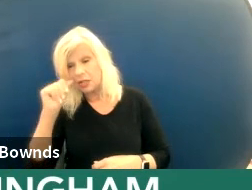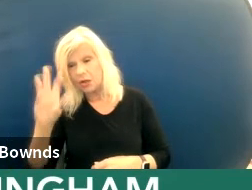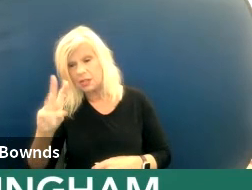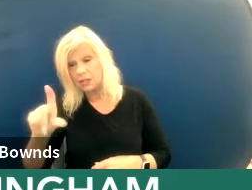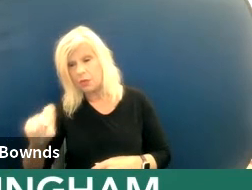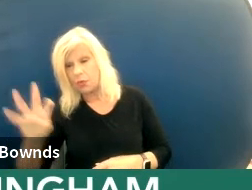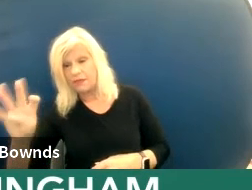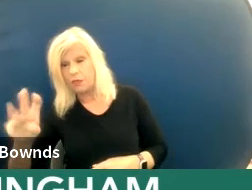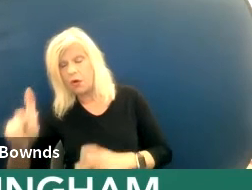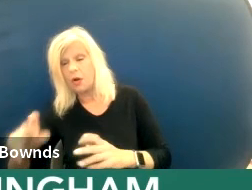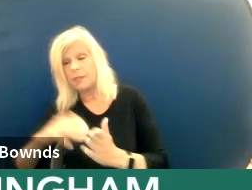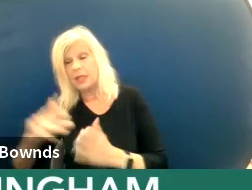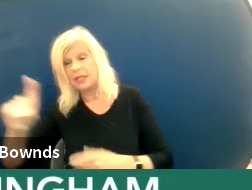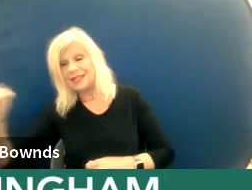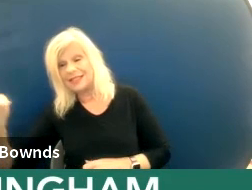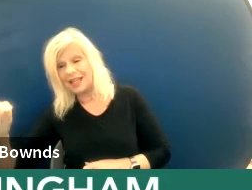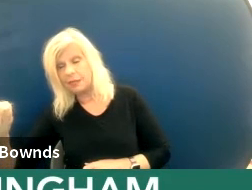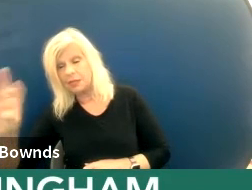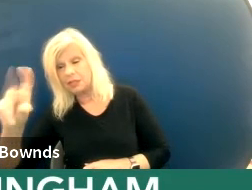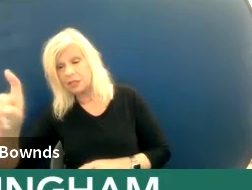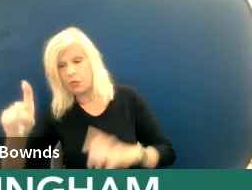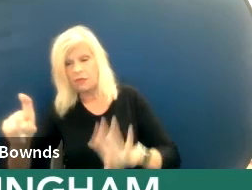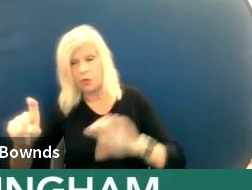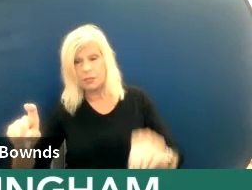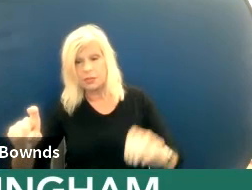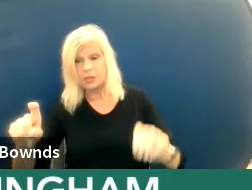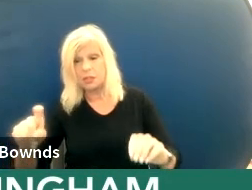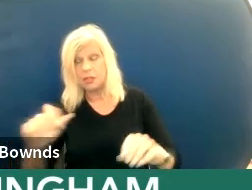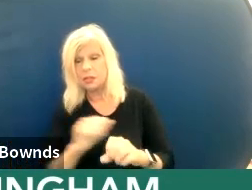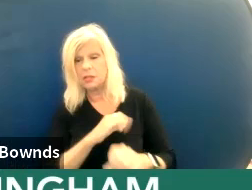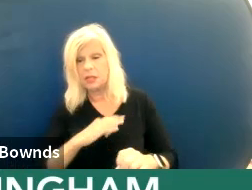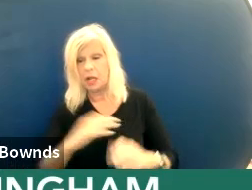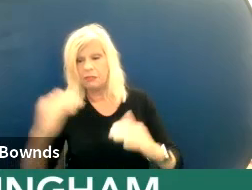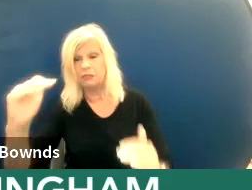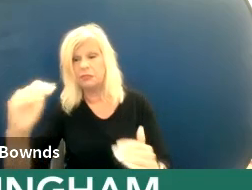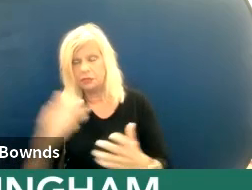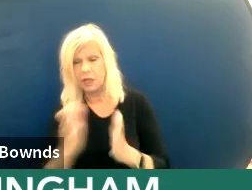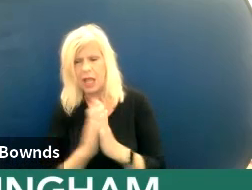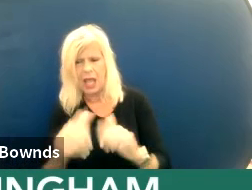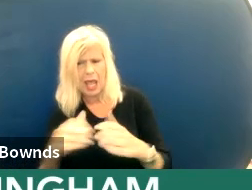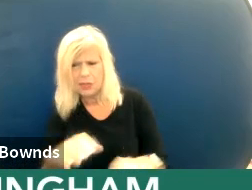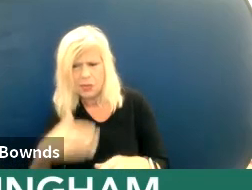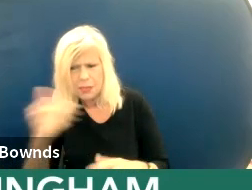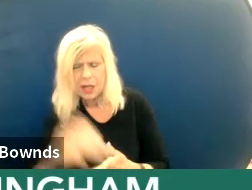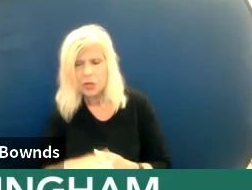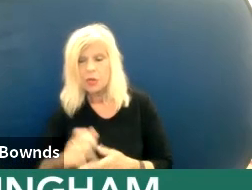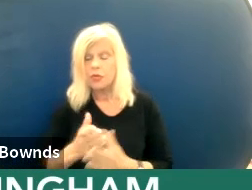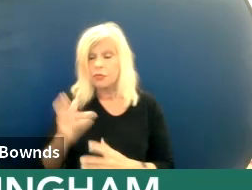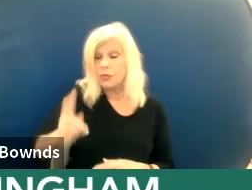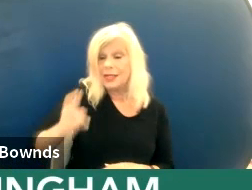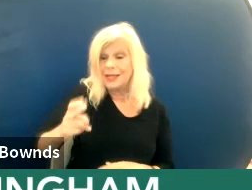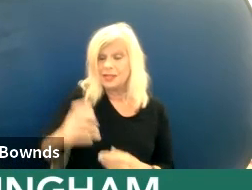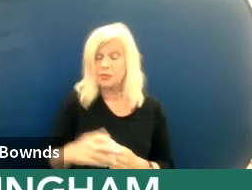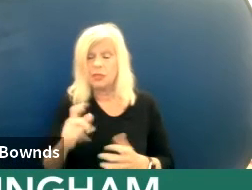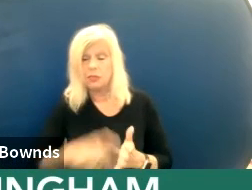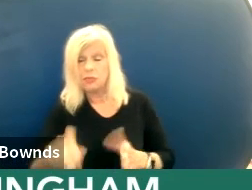million, are disabled. So I call on all of us to ask, how can we do better? Historically, research has been done on